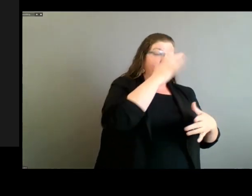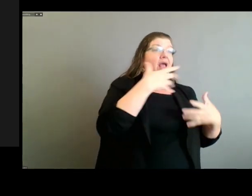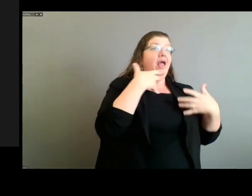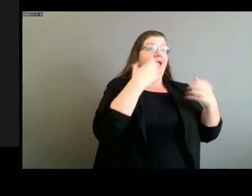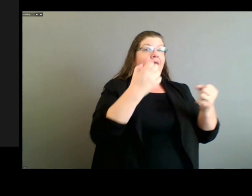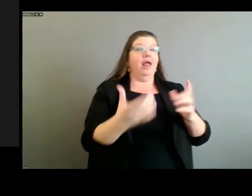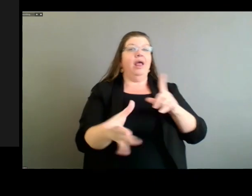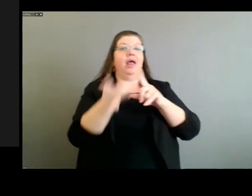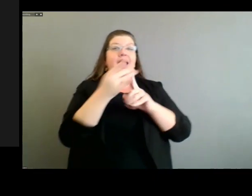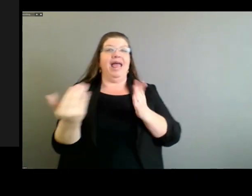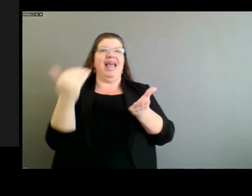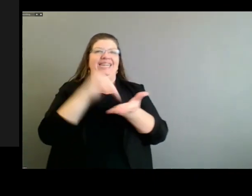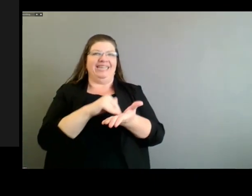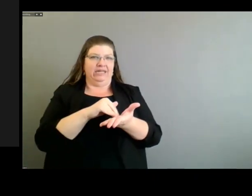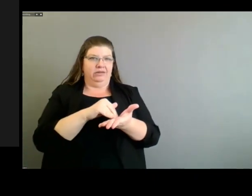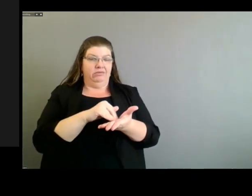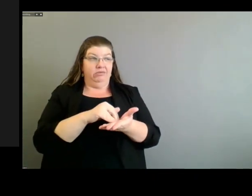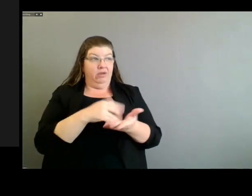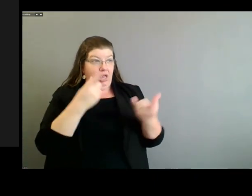just these variants?